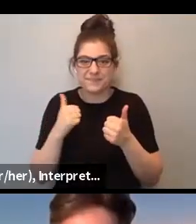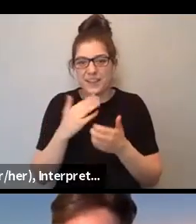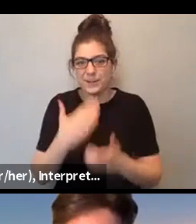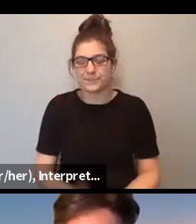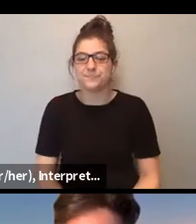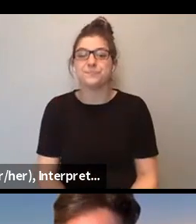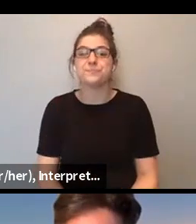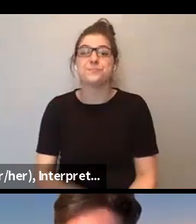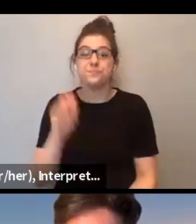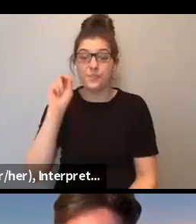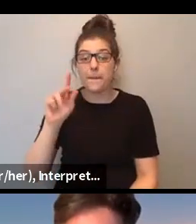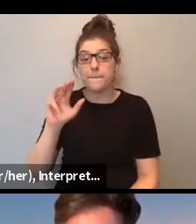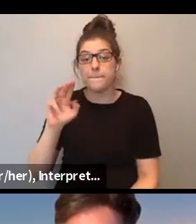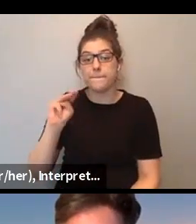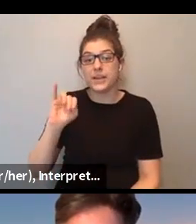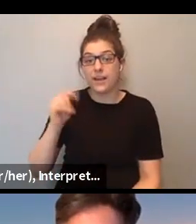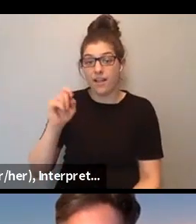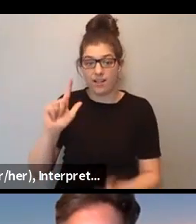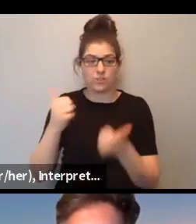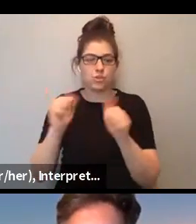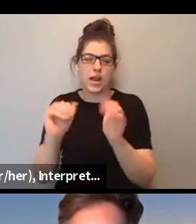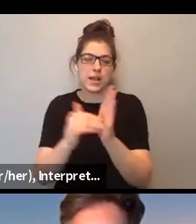Okay, Miguel, why don't you give it another try?